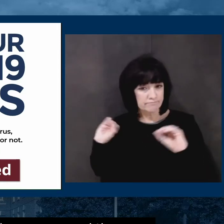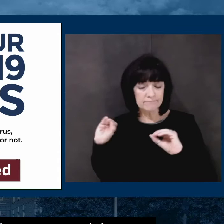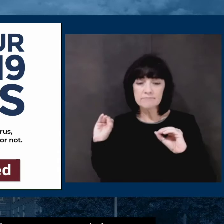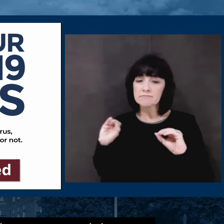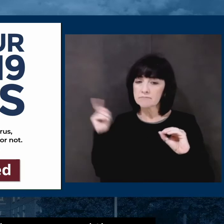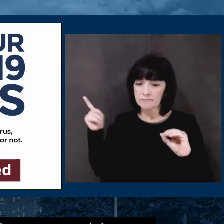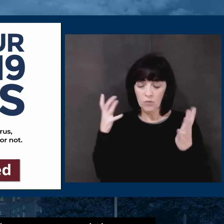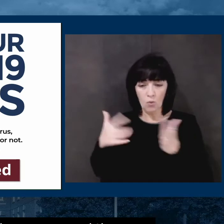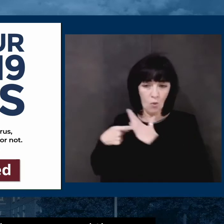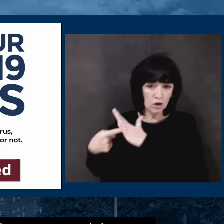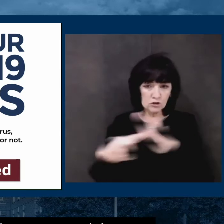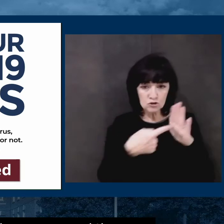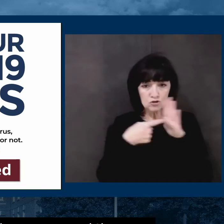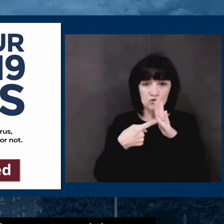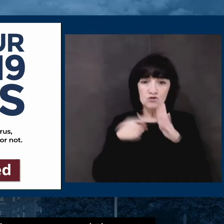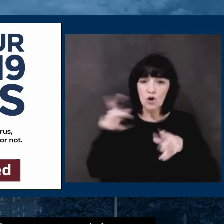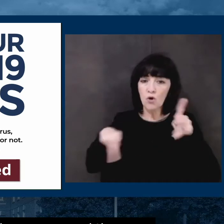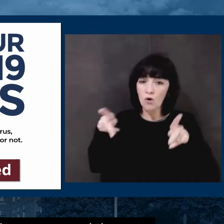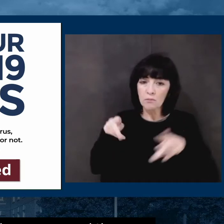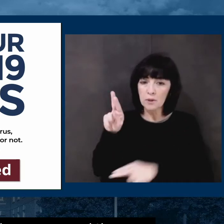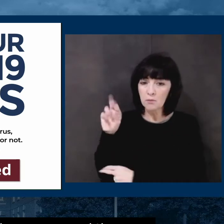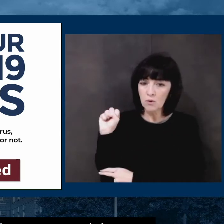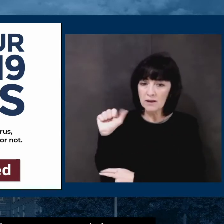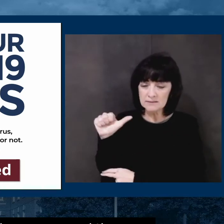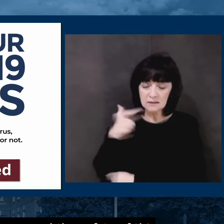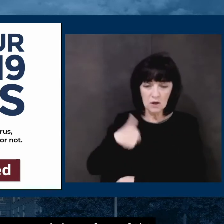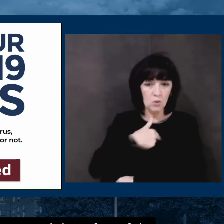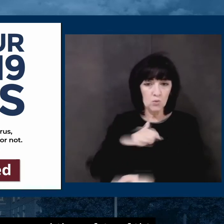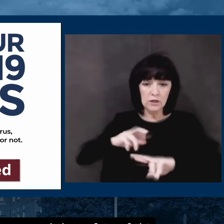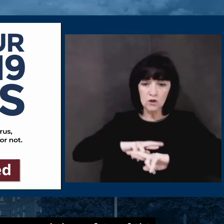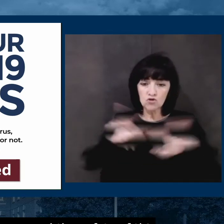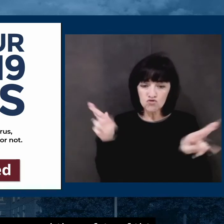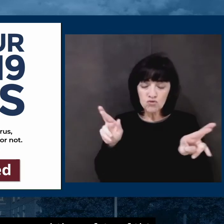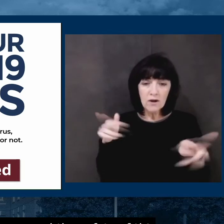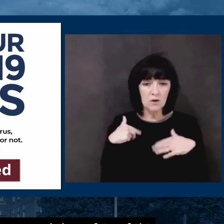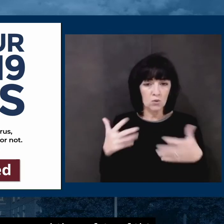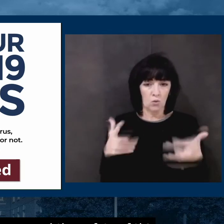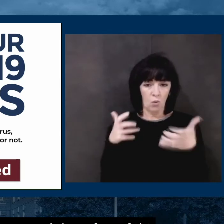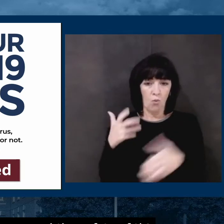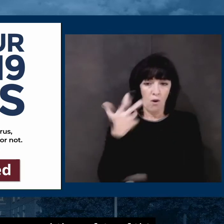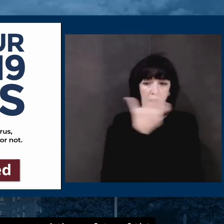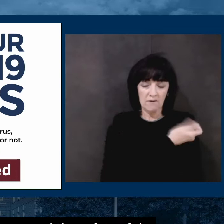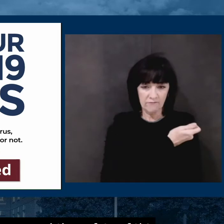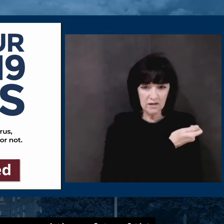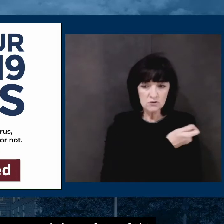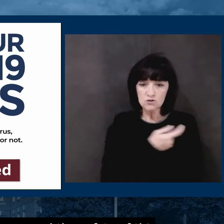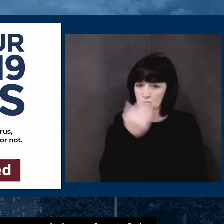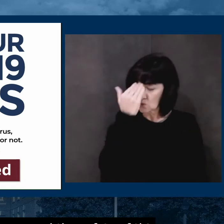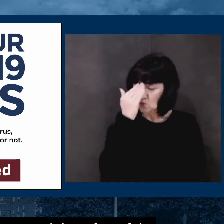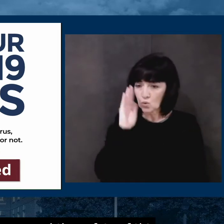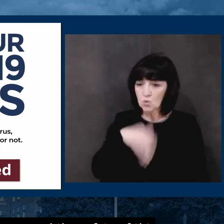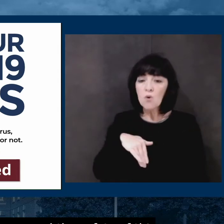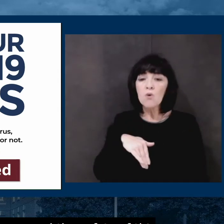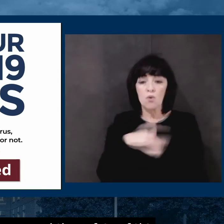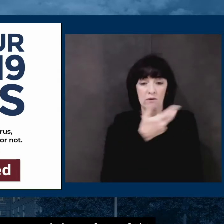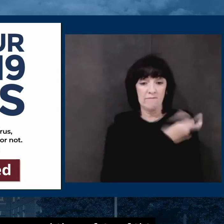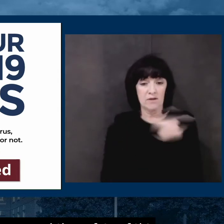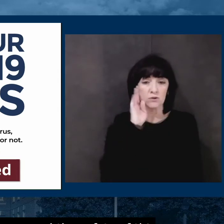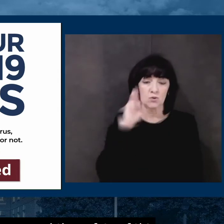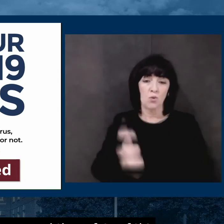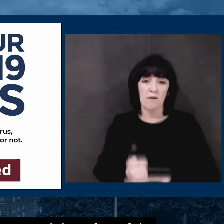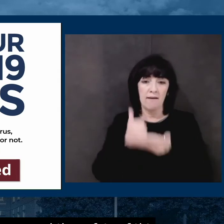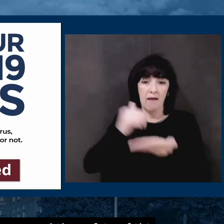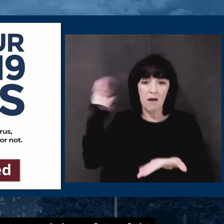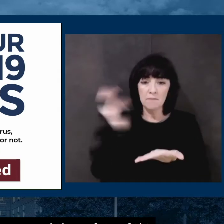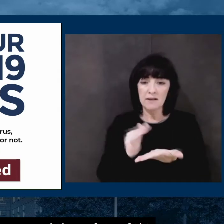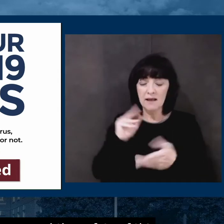the safety of this vaccine. It's obviously an unbelievable feat of